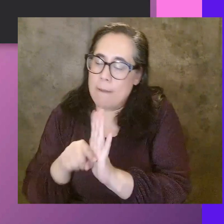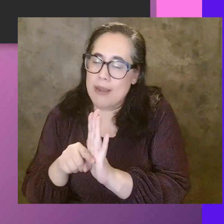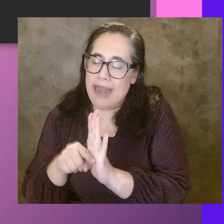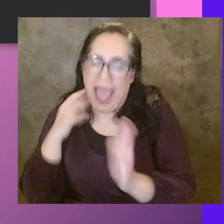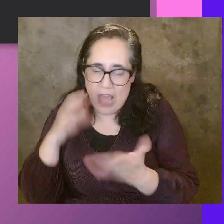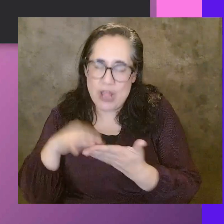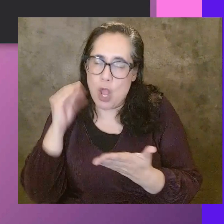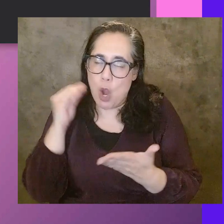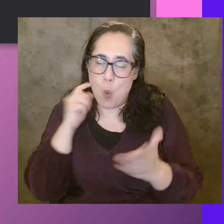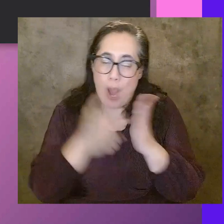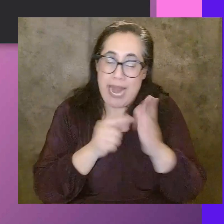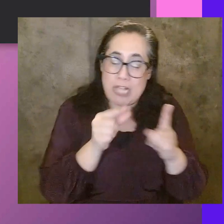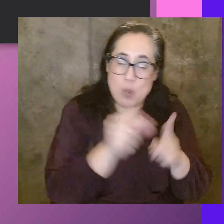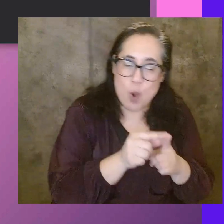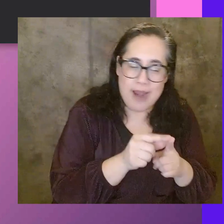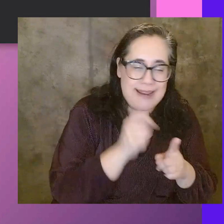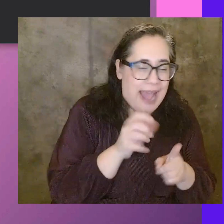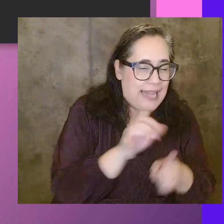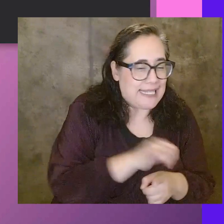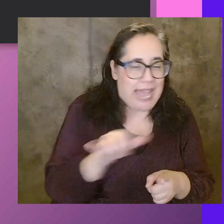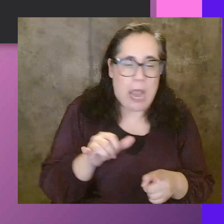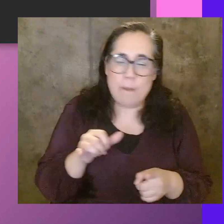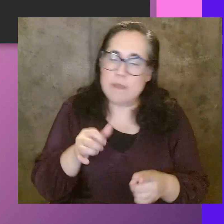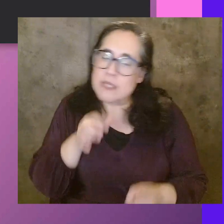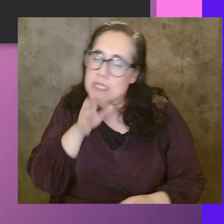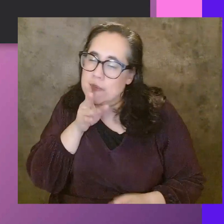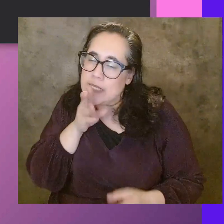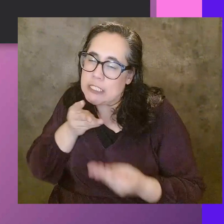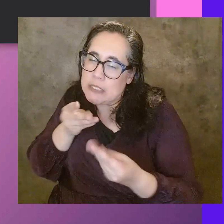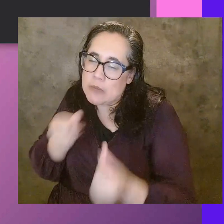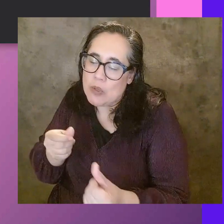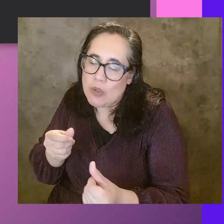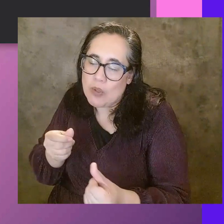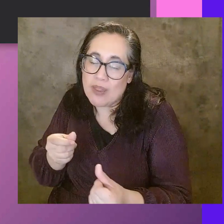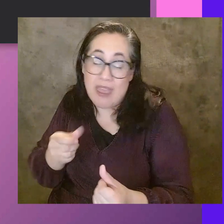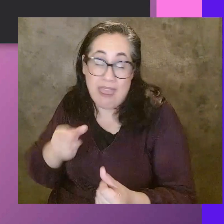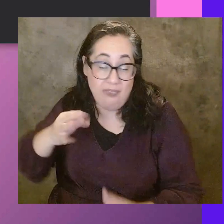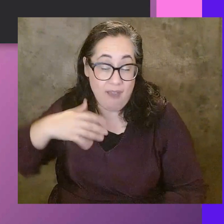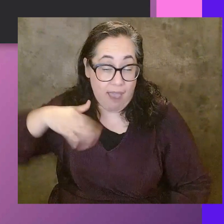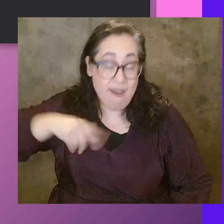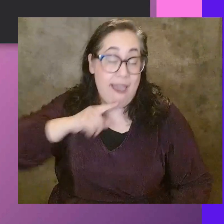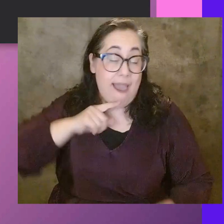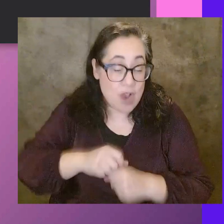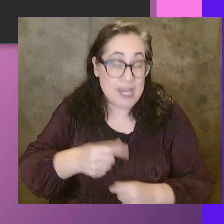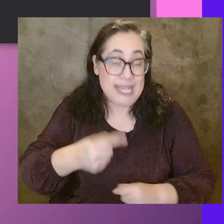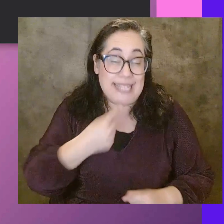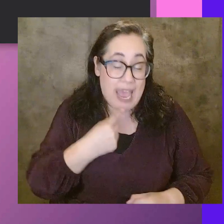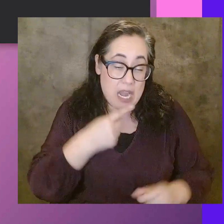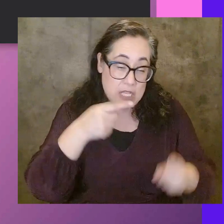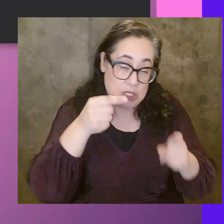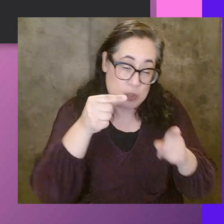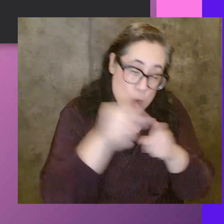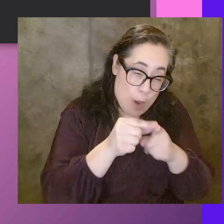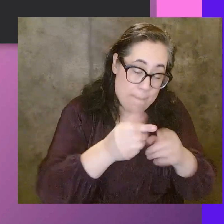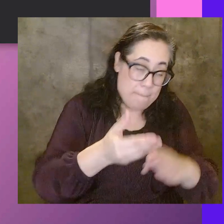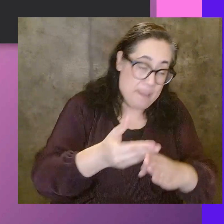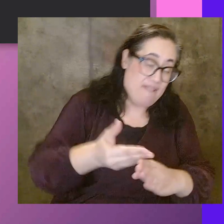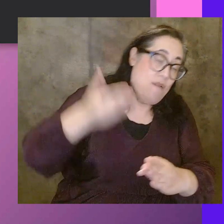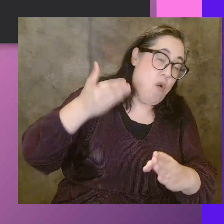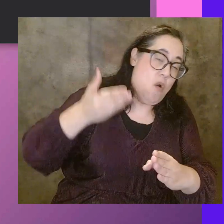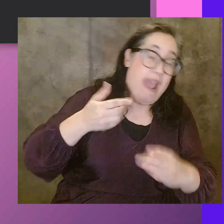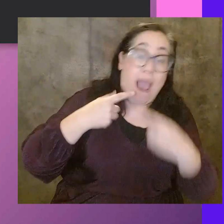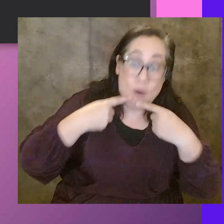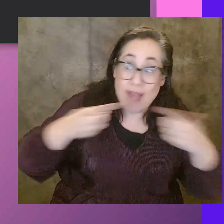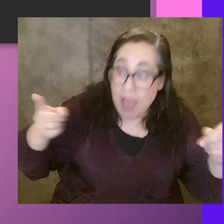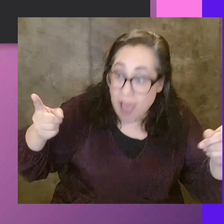learned that recognizing a word isn't always the same as producing it smoothly. If I haven't actually said a term out